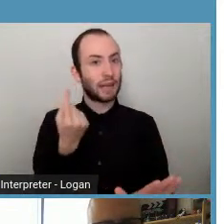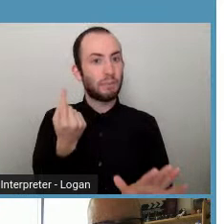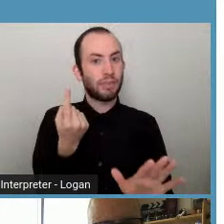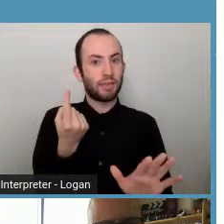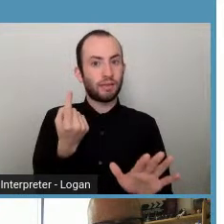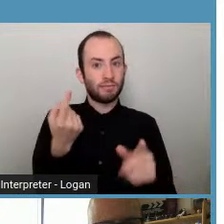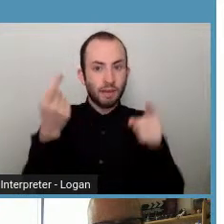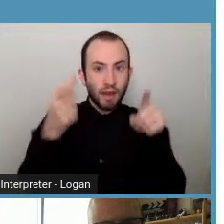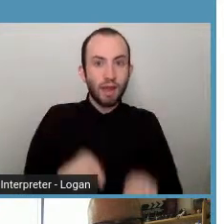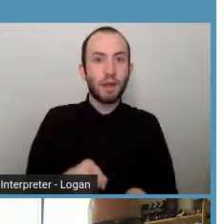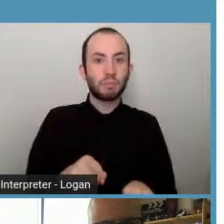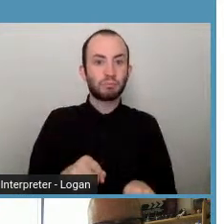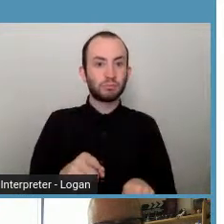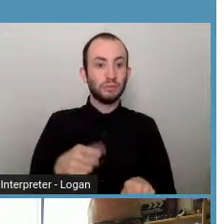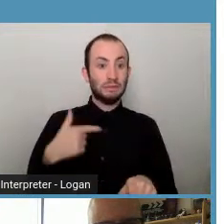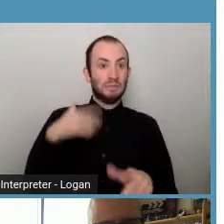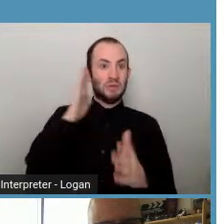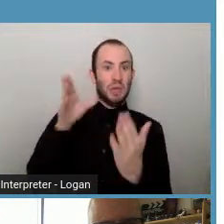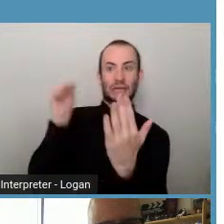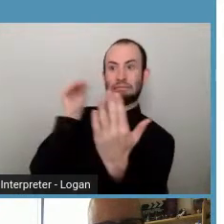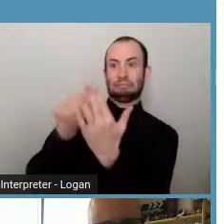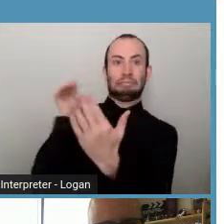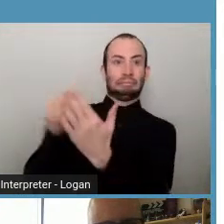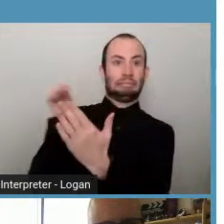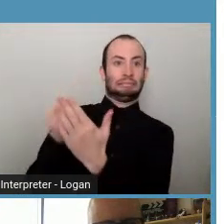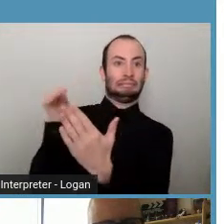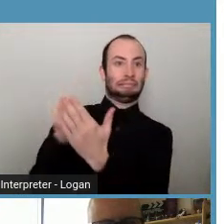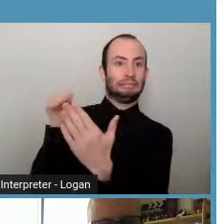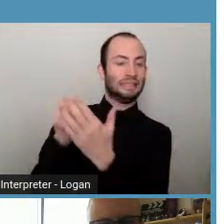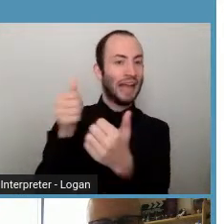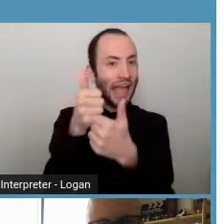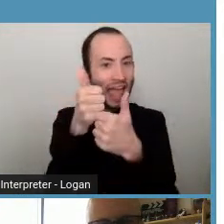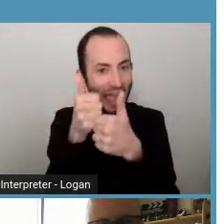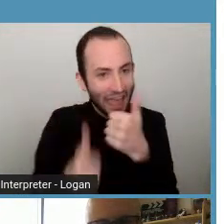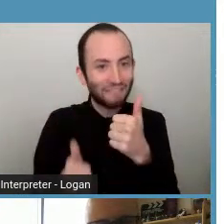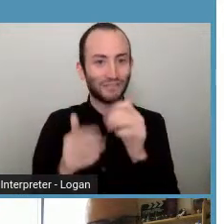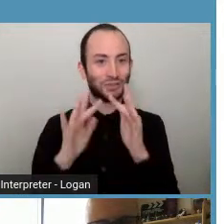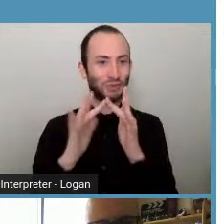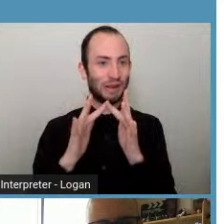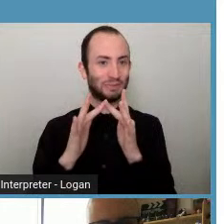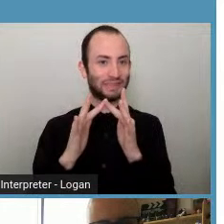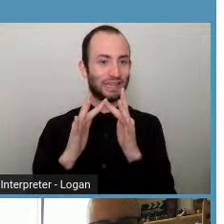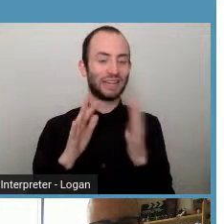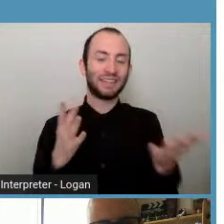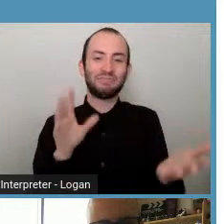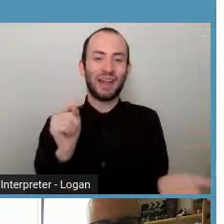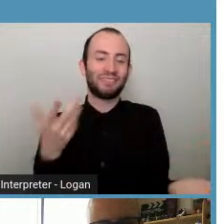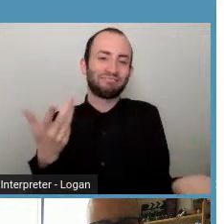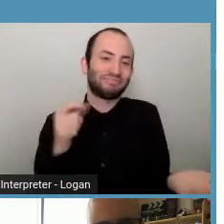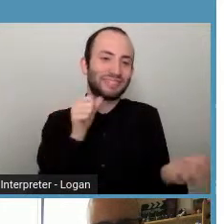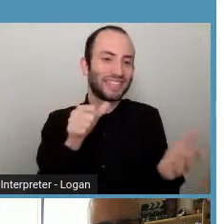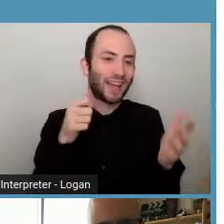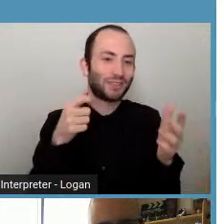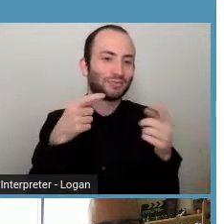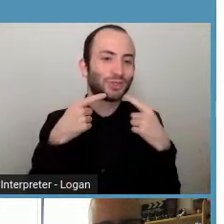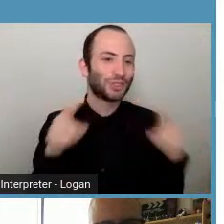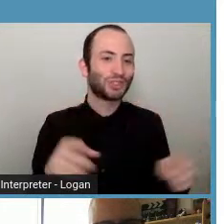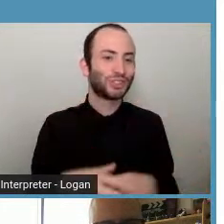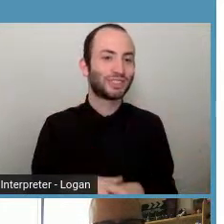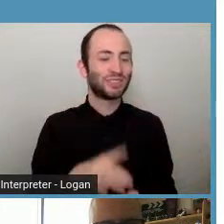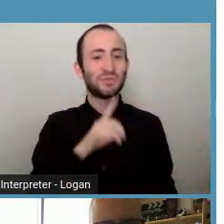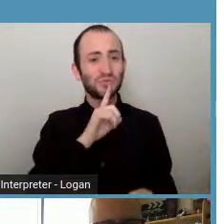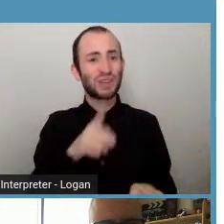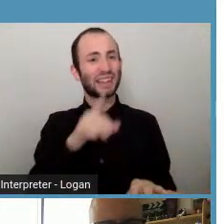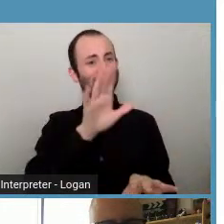person would be injecting that to every website we visited to make the web more accessible. They simply don't work, and they use really deceptive